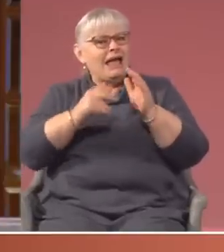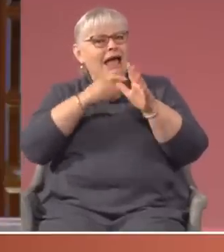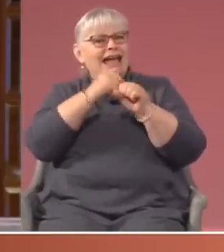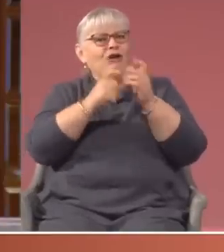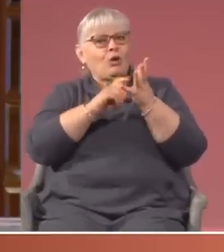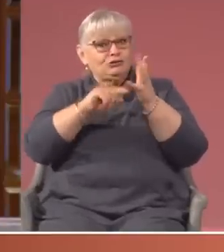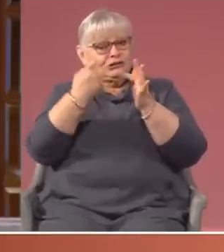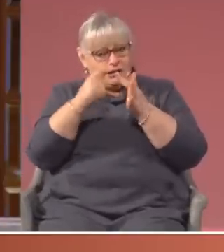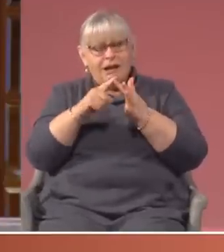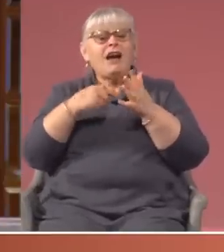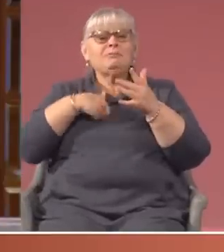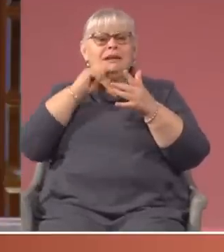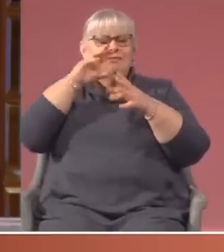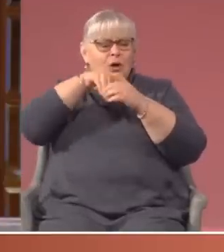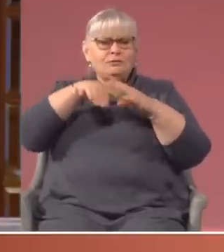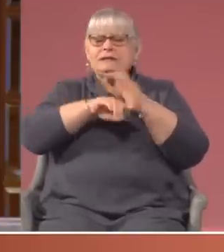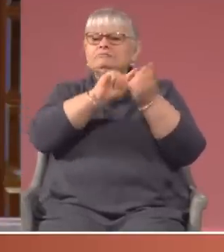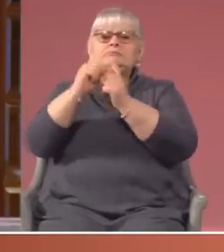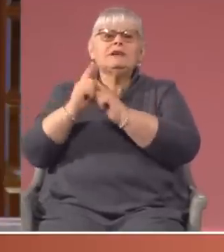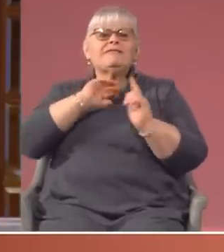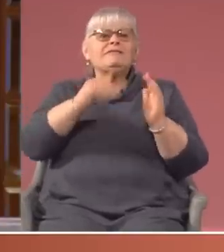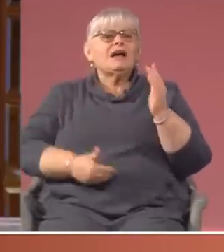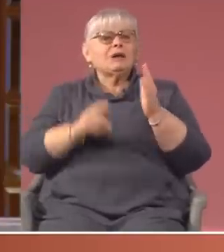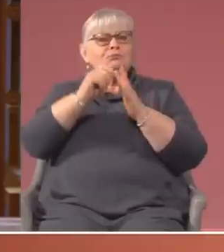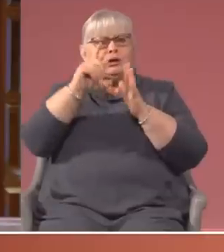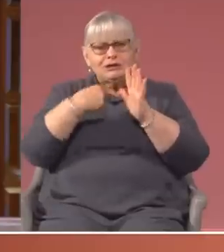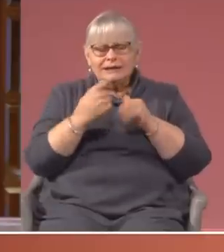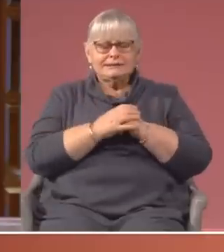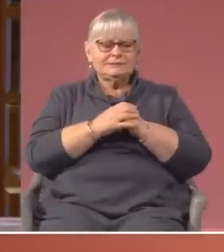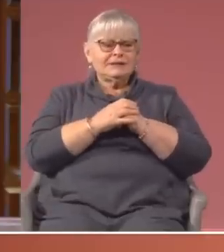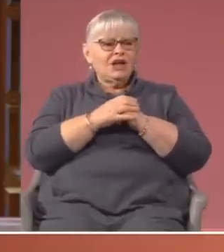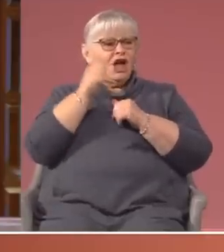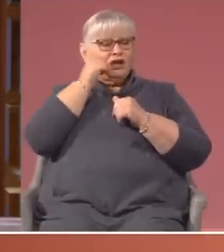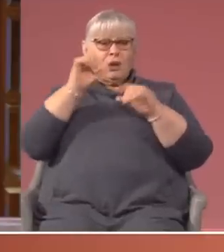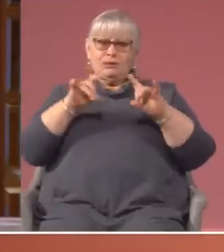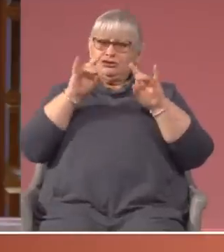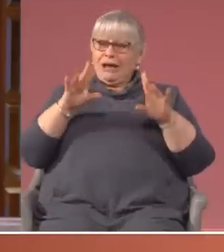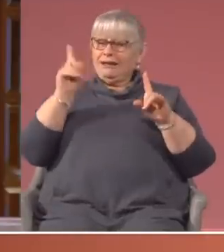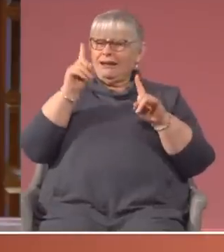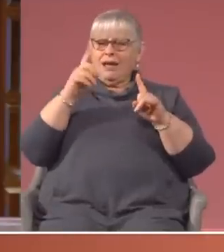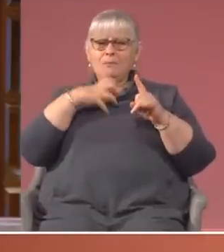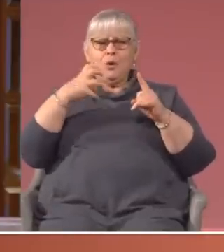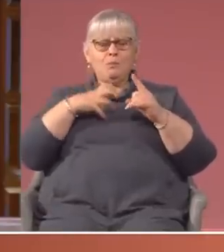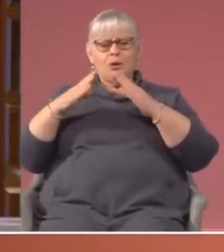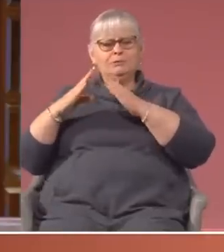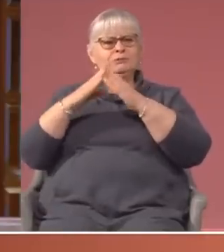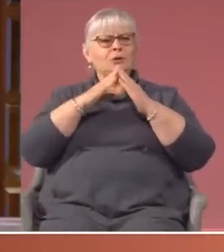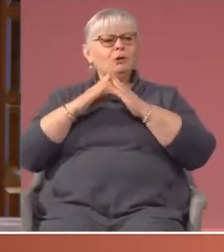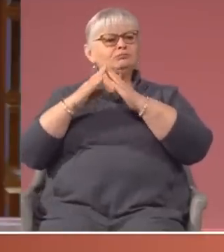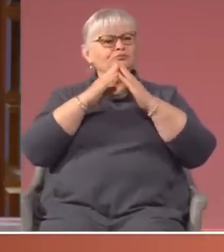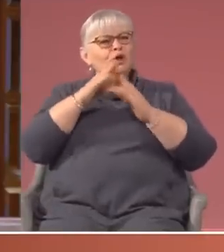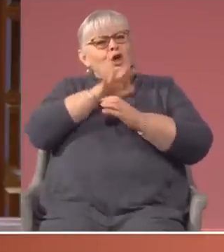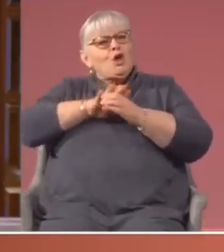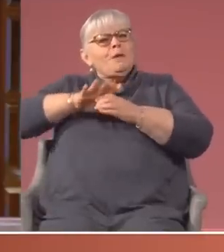projects. While our modern national psyche may be more and more urbanised, and